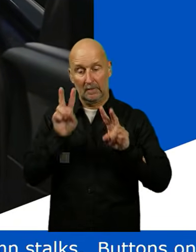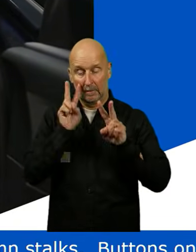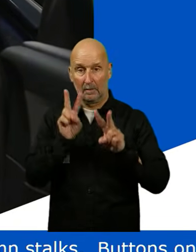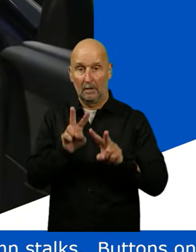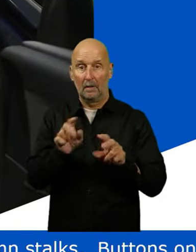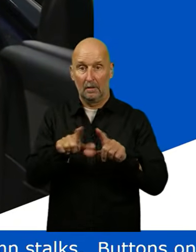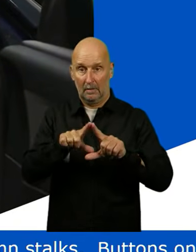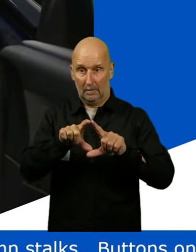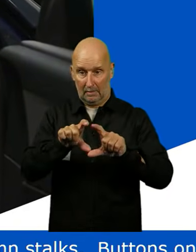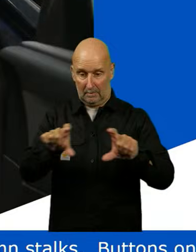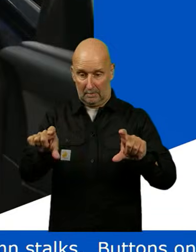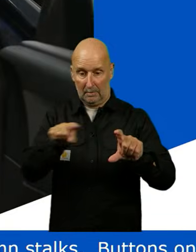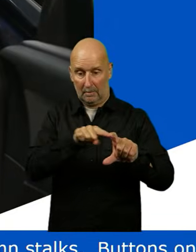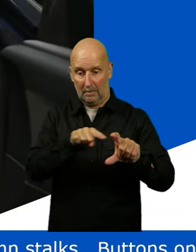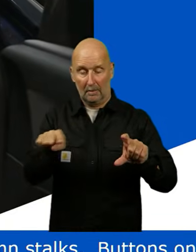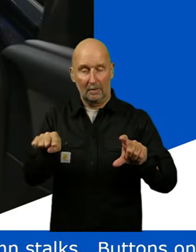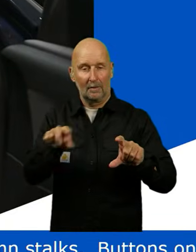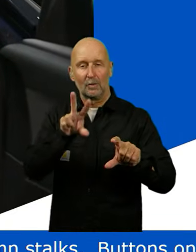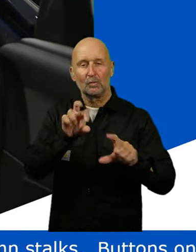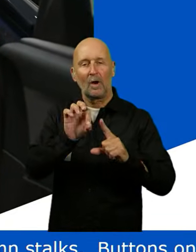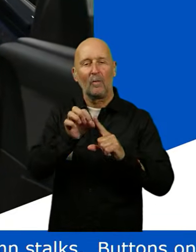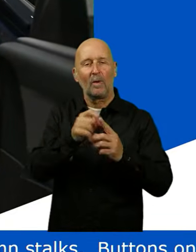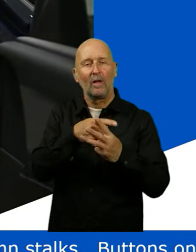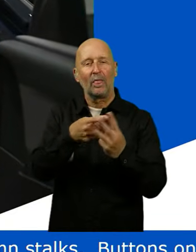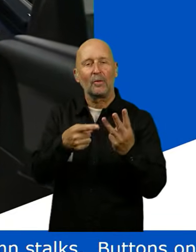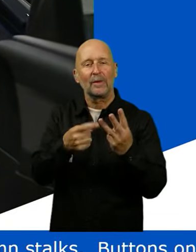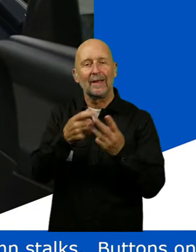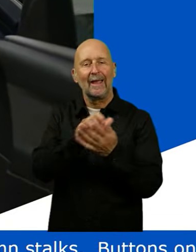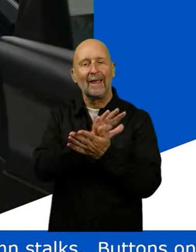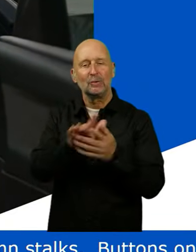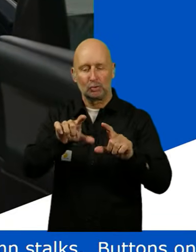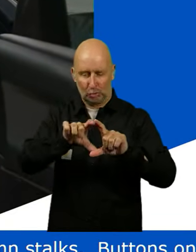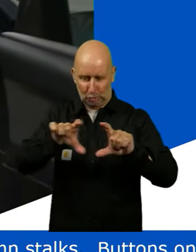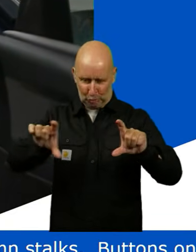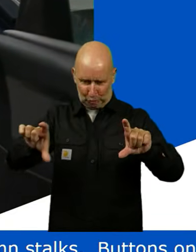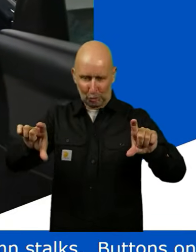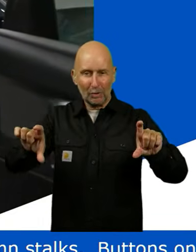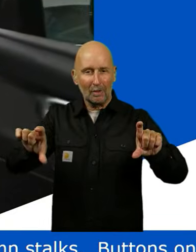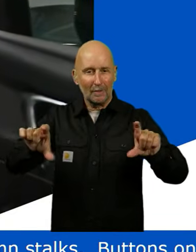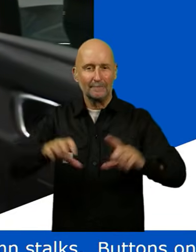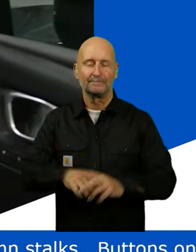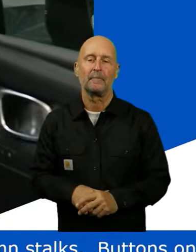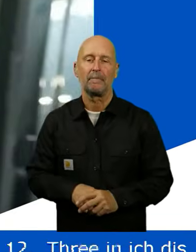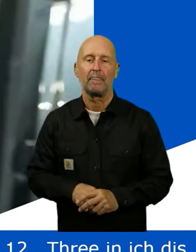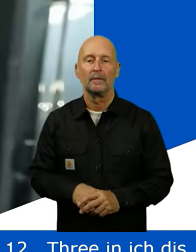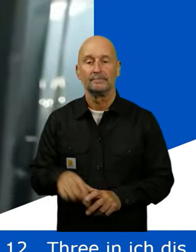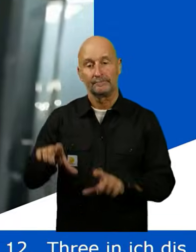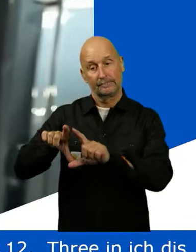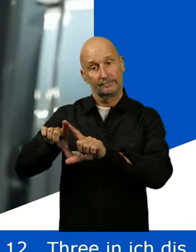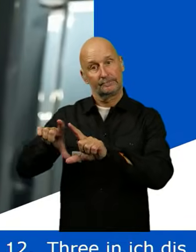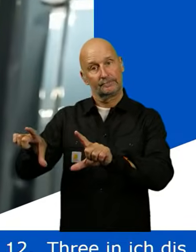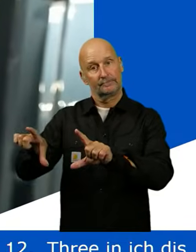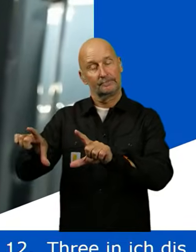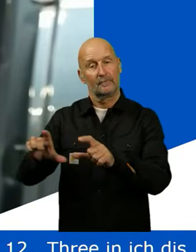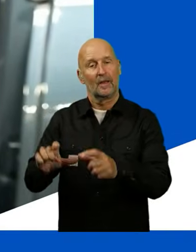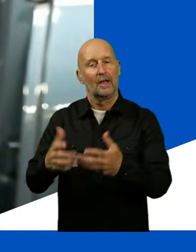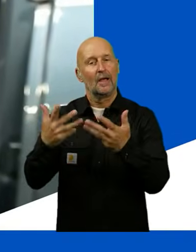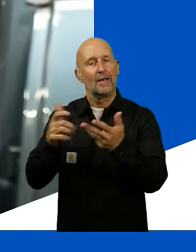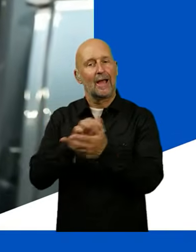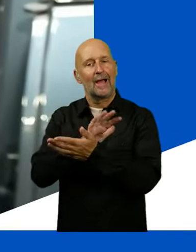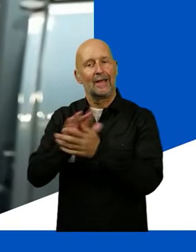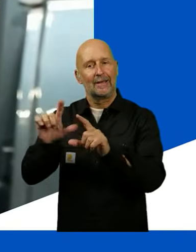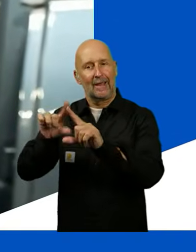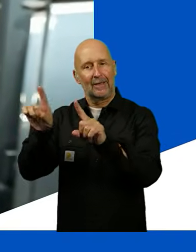this 12.3-inch display panel in the centre. We also have a 9-inch touchscreen in the middle.